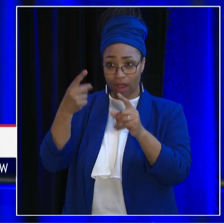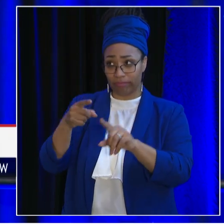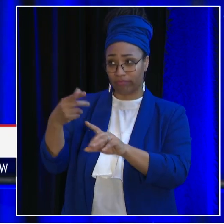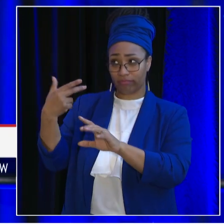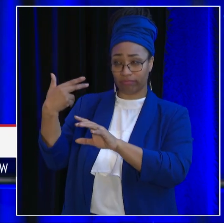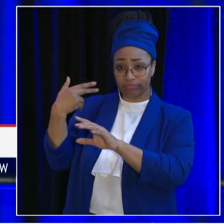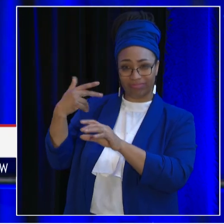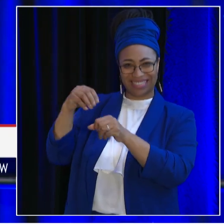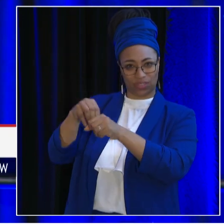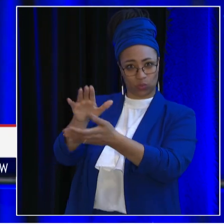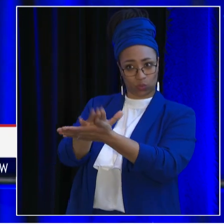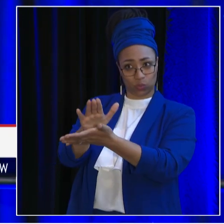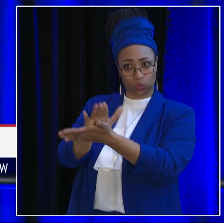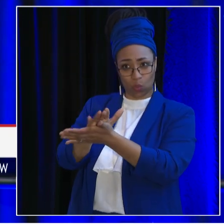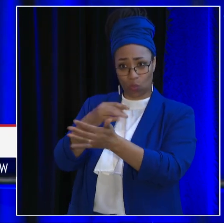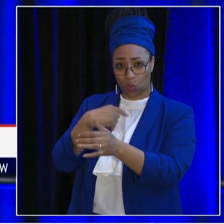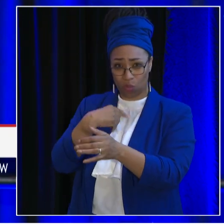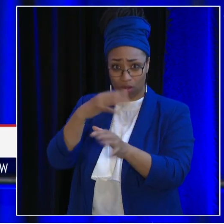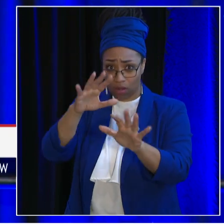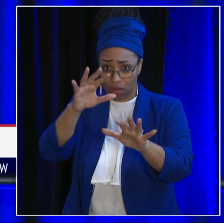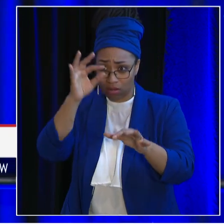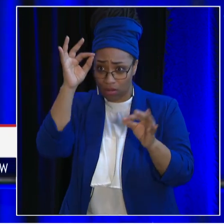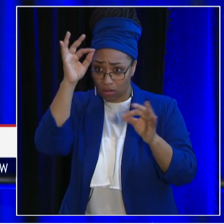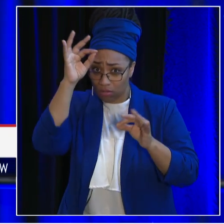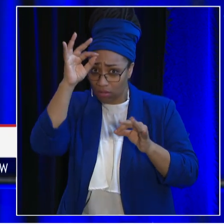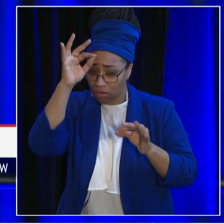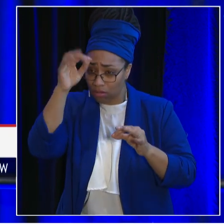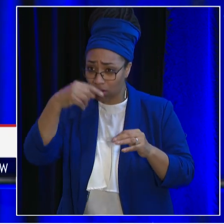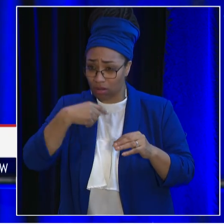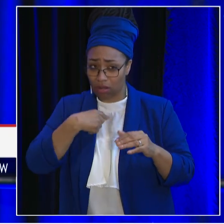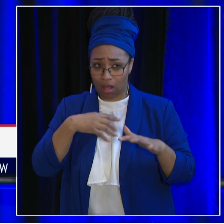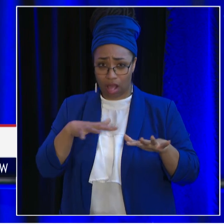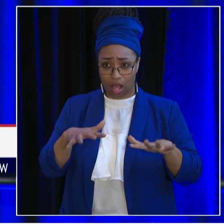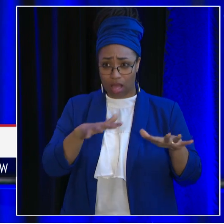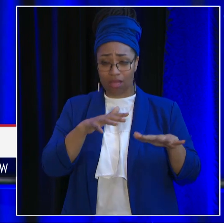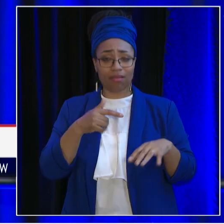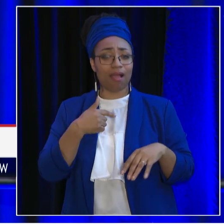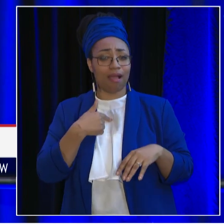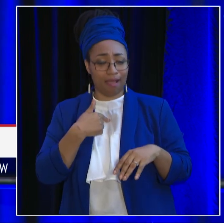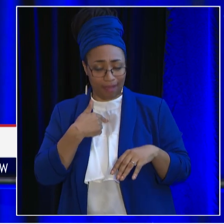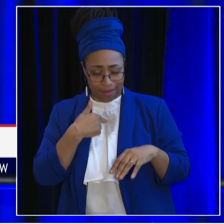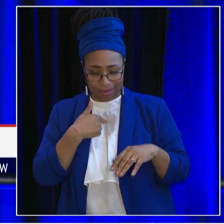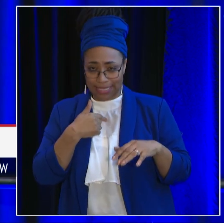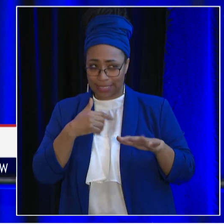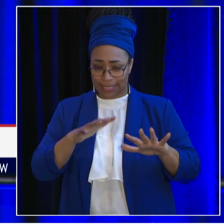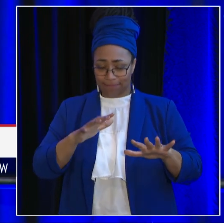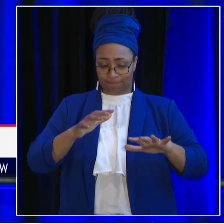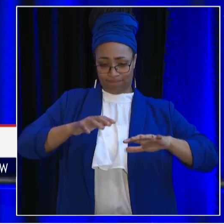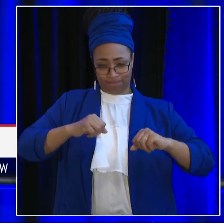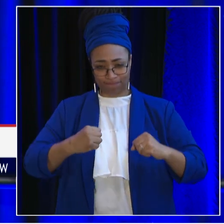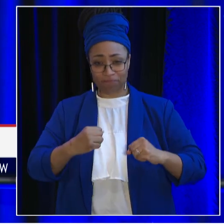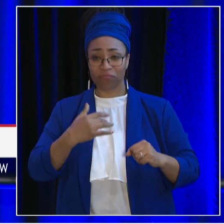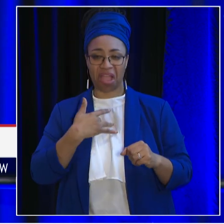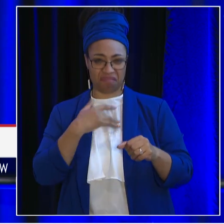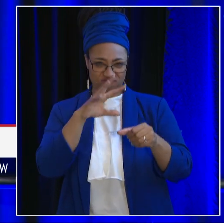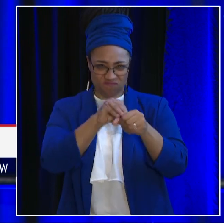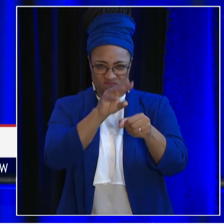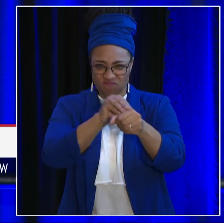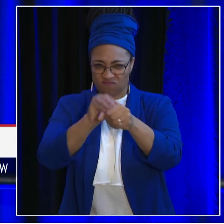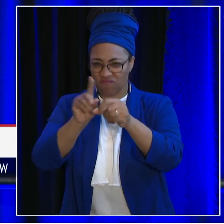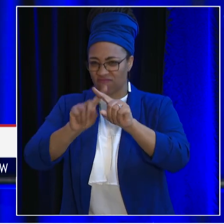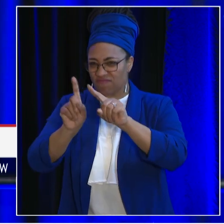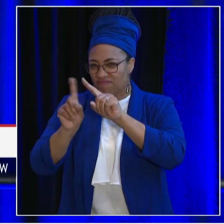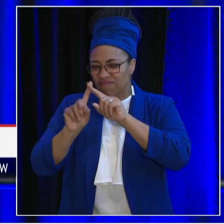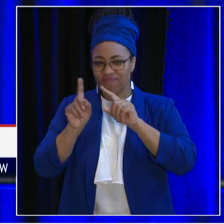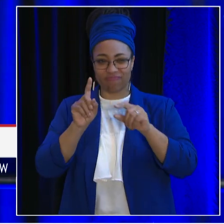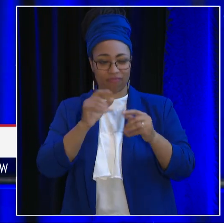those of you who don't know, I'm a musician. I went to an arts middle school and high school where I studied jazz drums for about 7 years. Before every jazz band concert, my